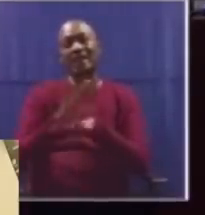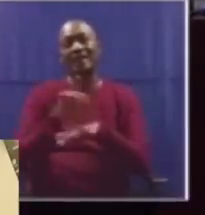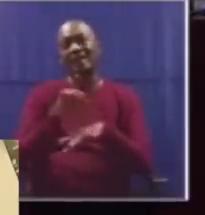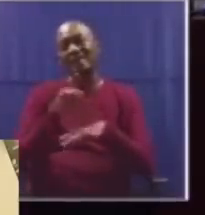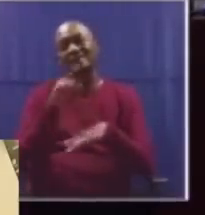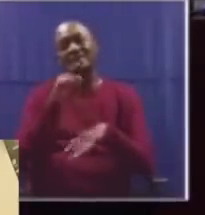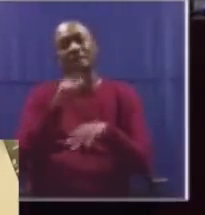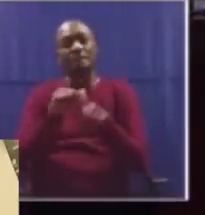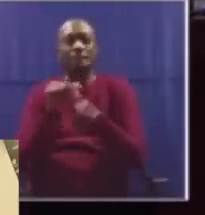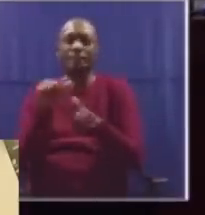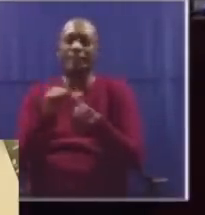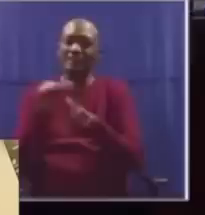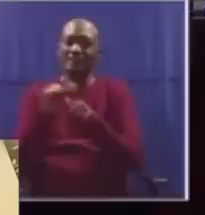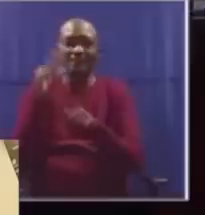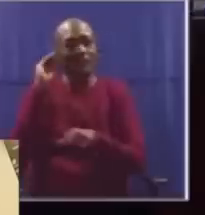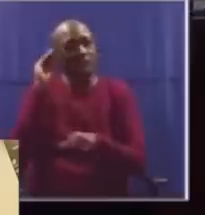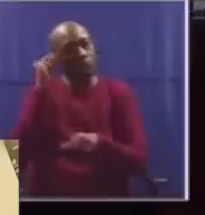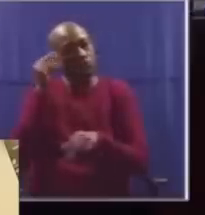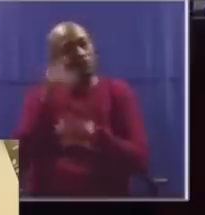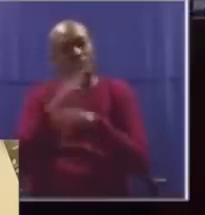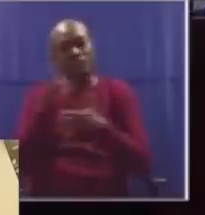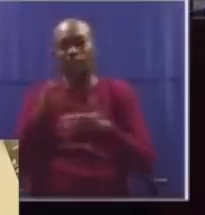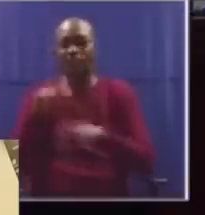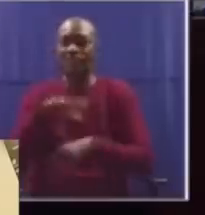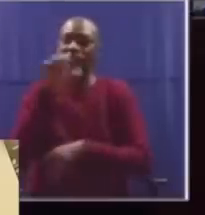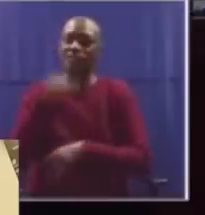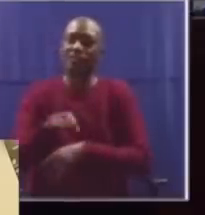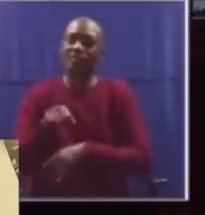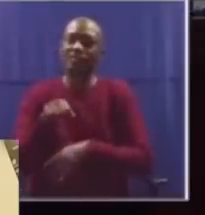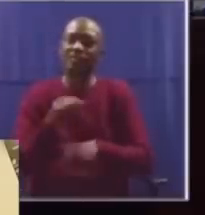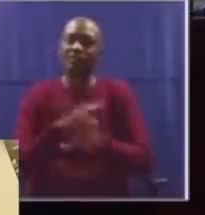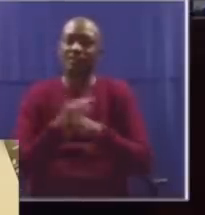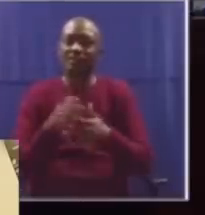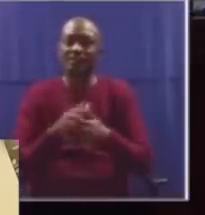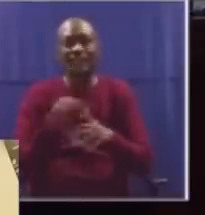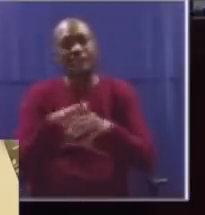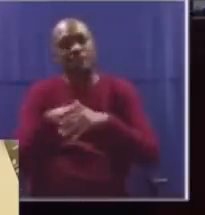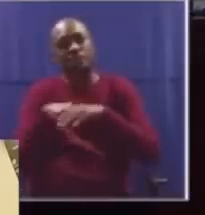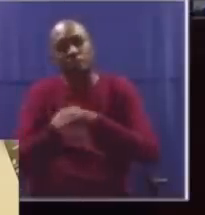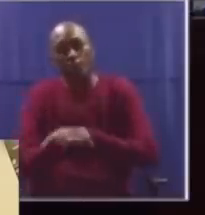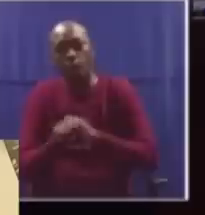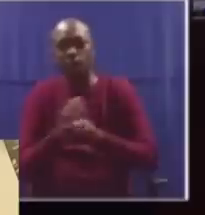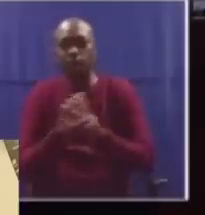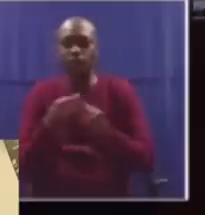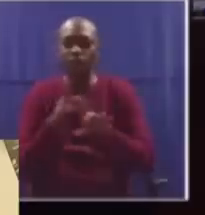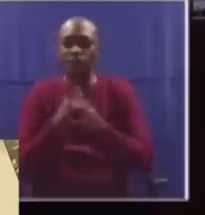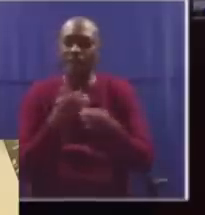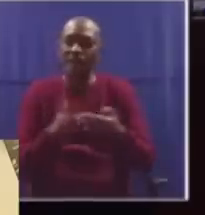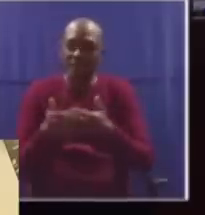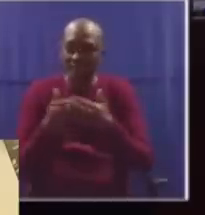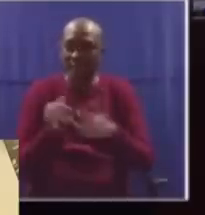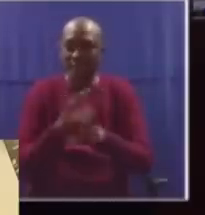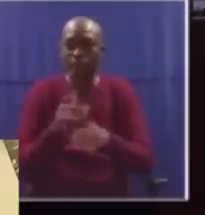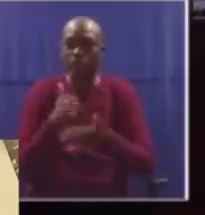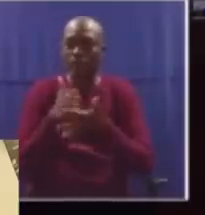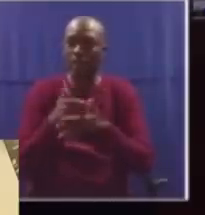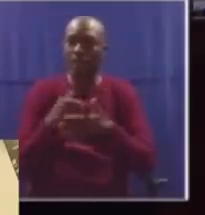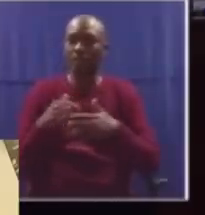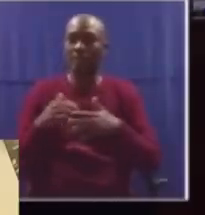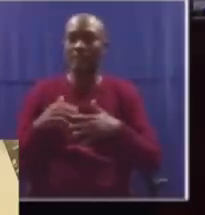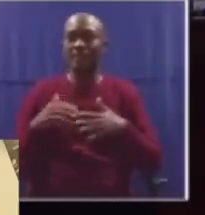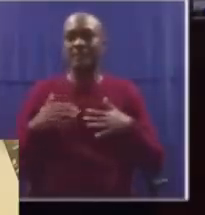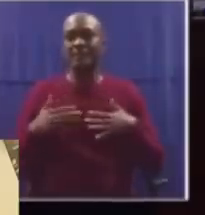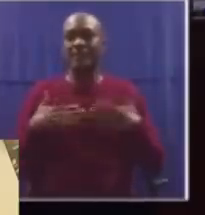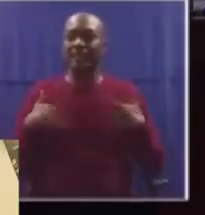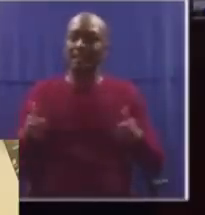African citizens, that it is a bill born out of care that will save the public health system. So let